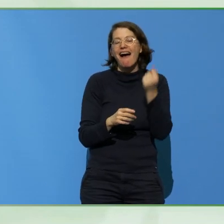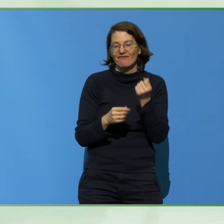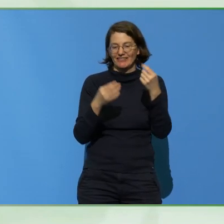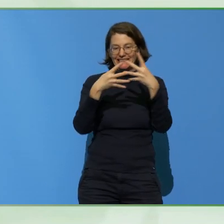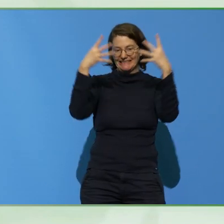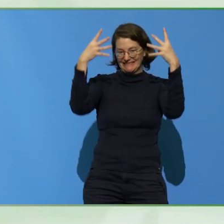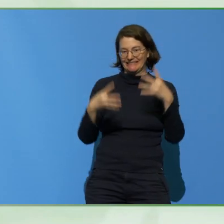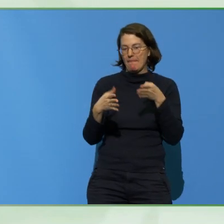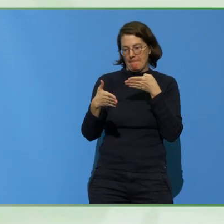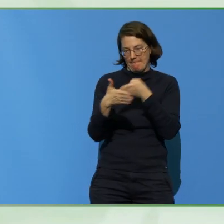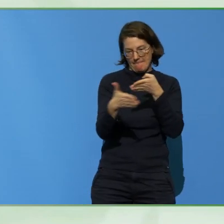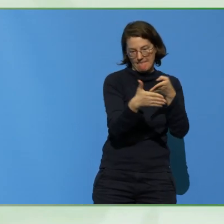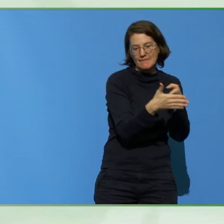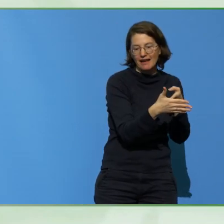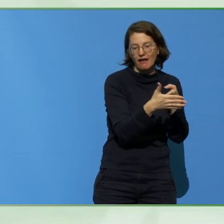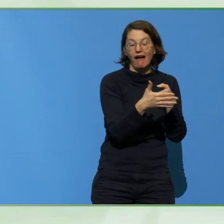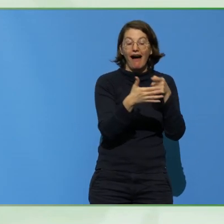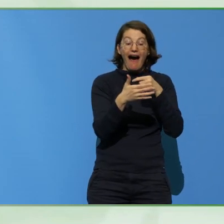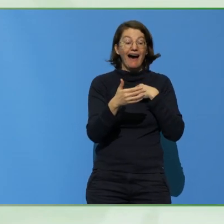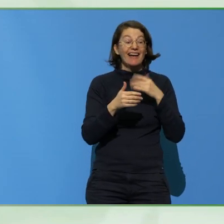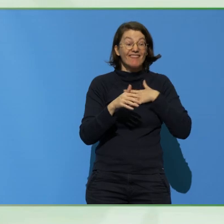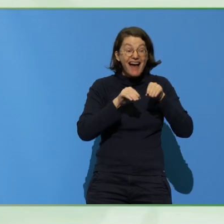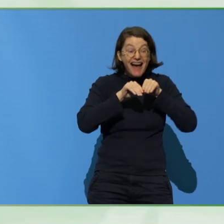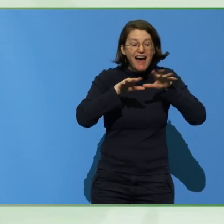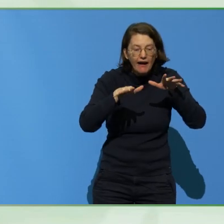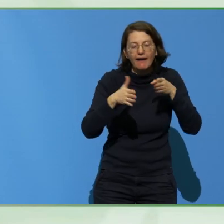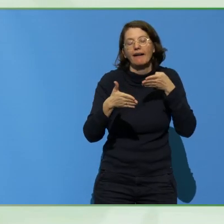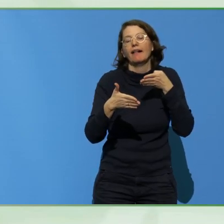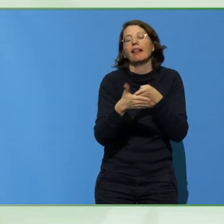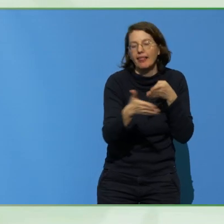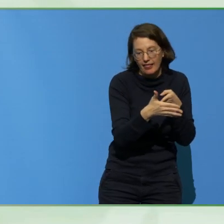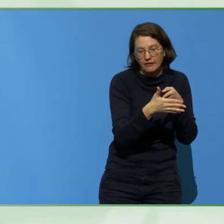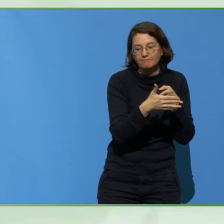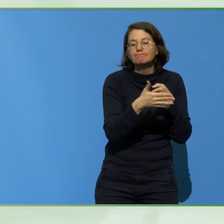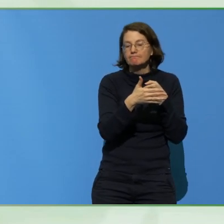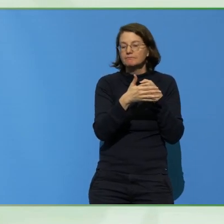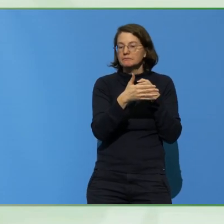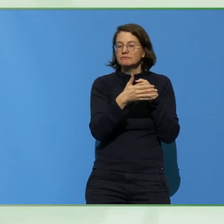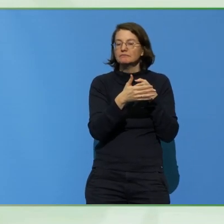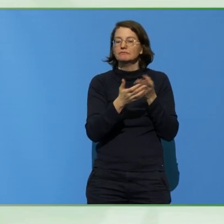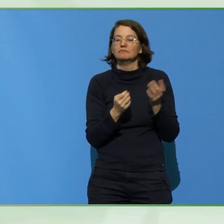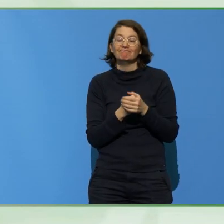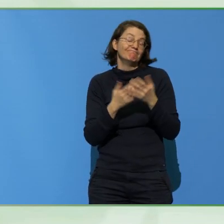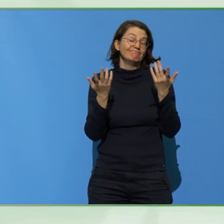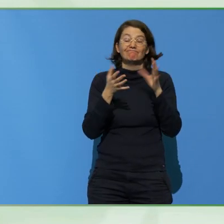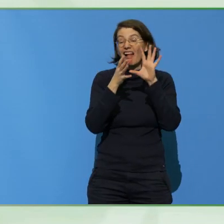digital, hardware and kind of products that need that infrastructure.